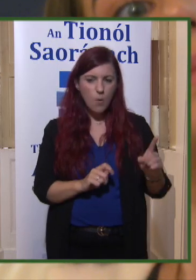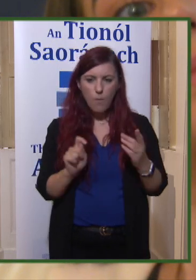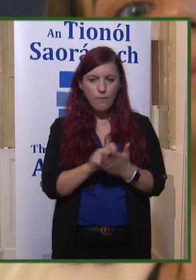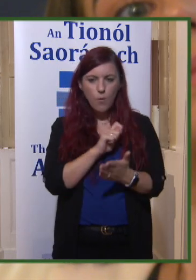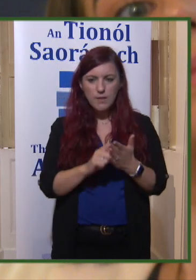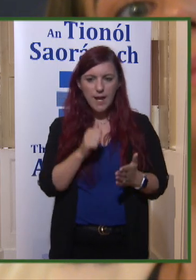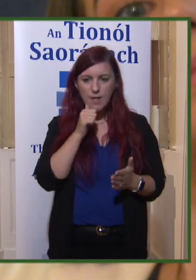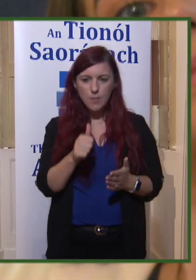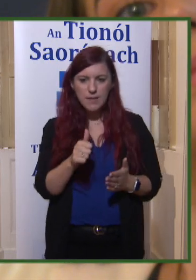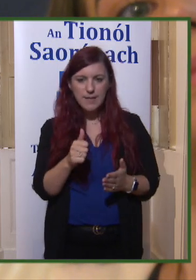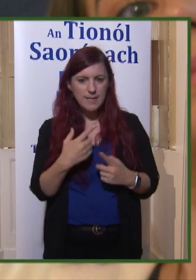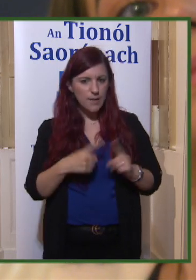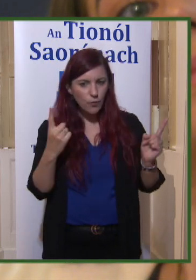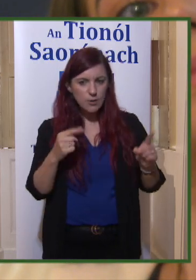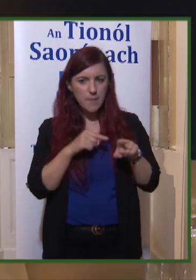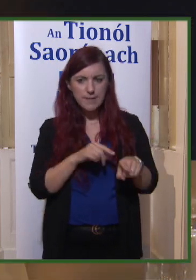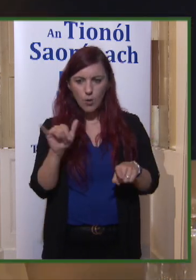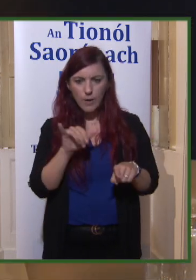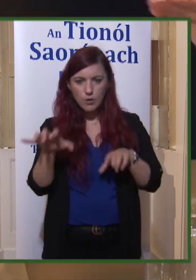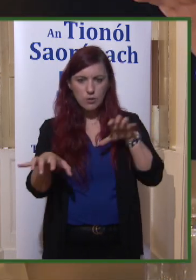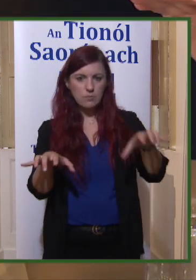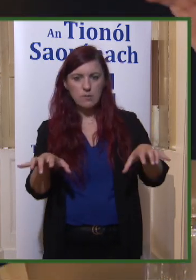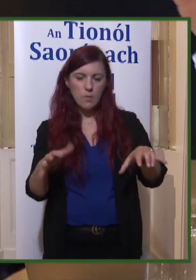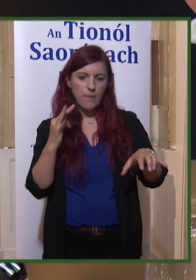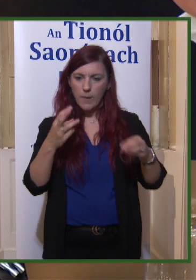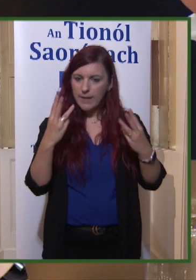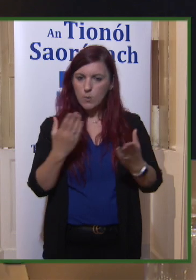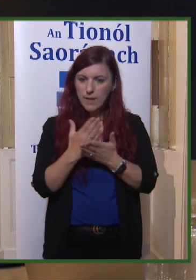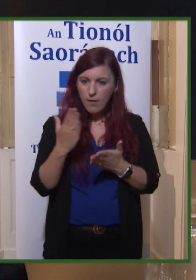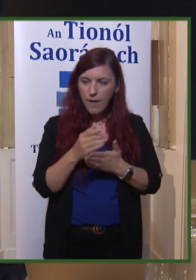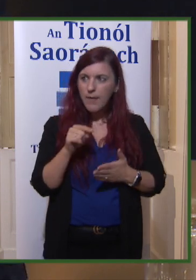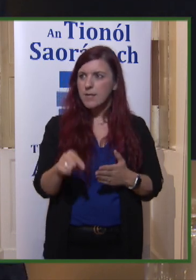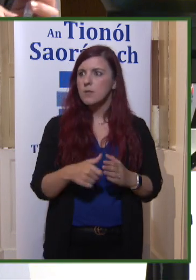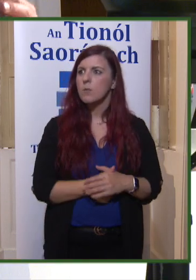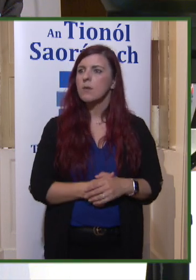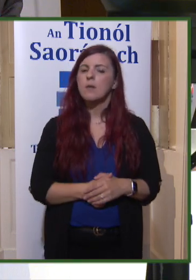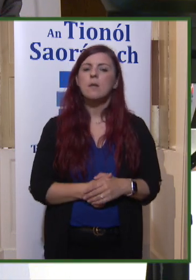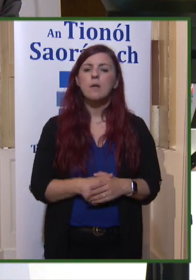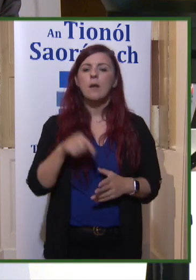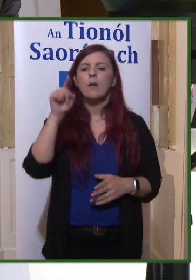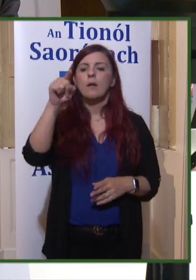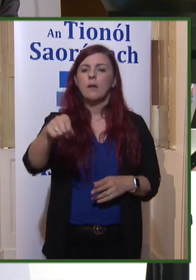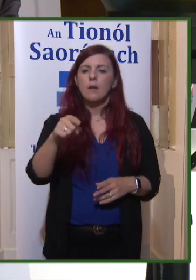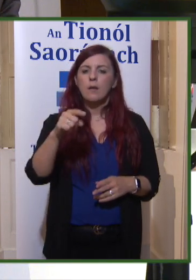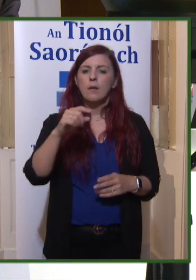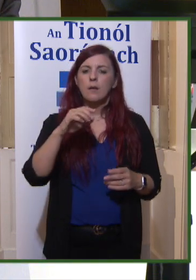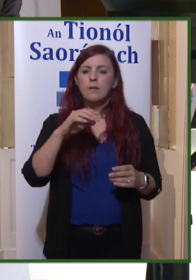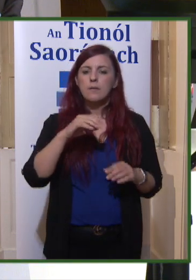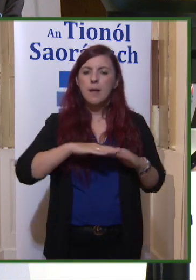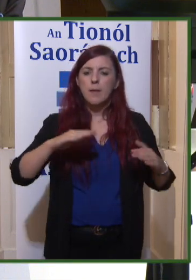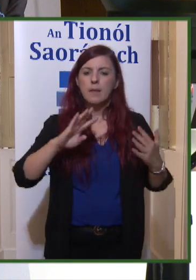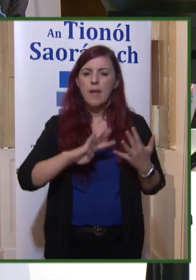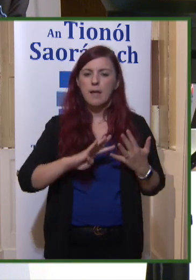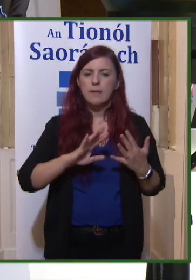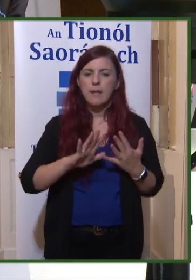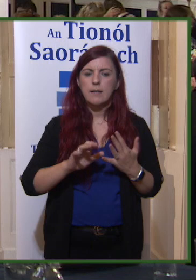separate questions, and if the room believes we should, then say. So the point has been made, so we're going to go to 9, 10, 6 and 8, just on this particular topic.